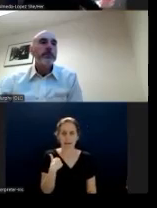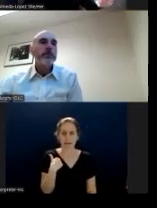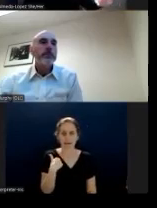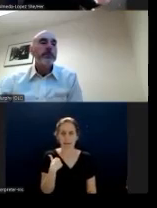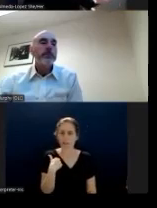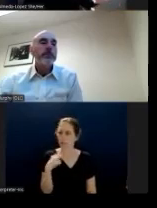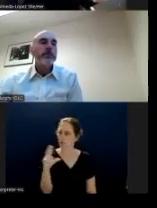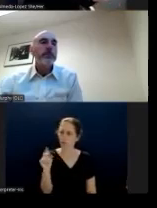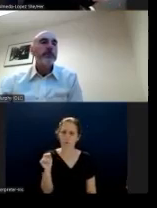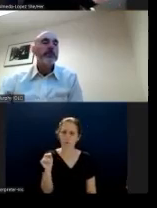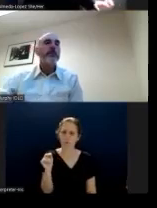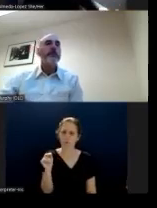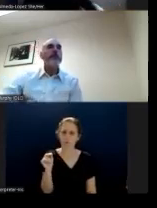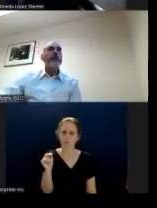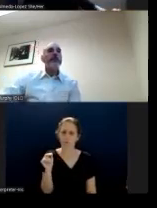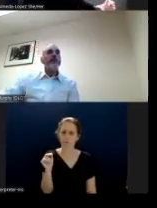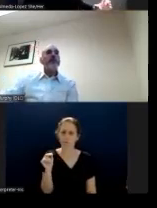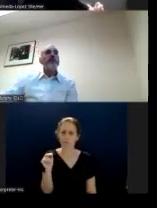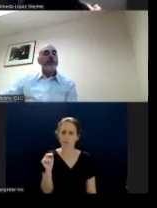no.